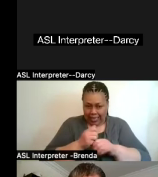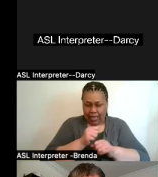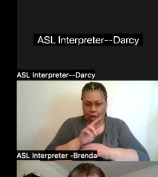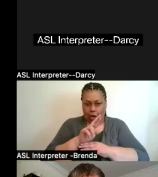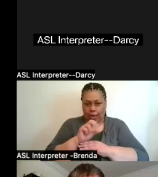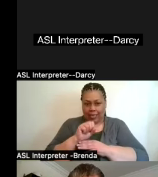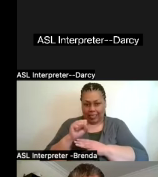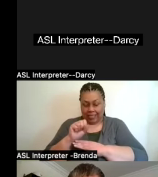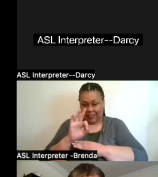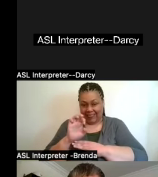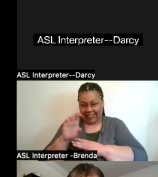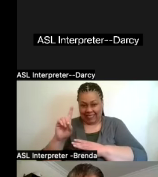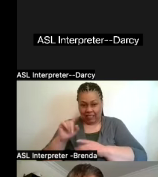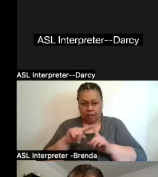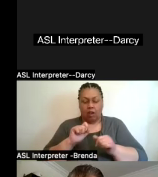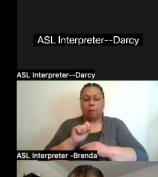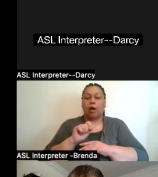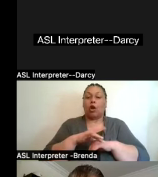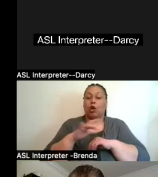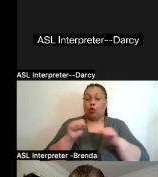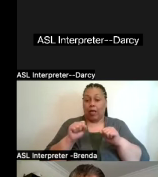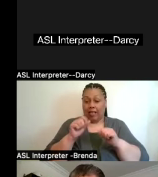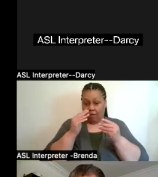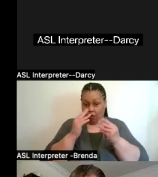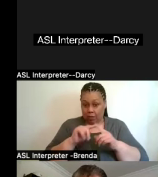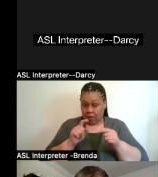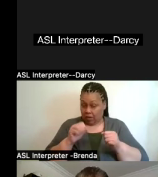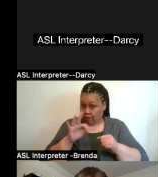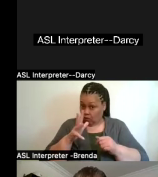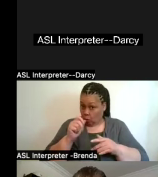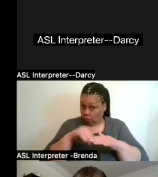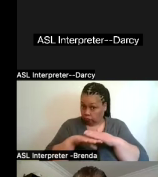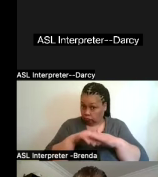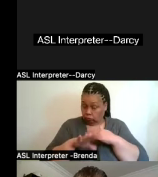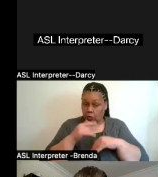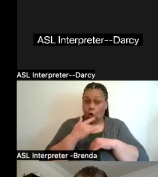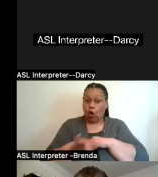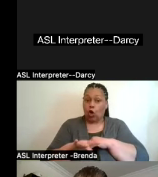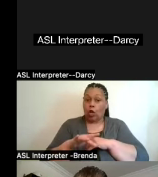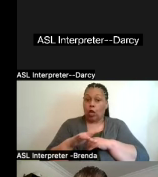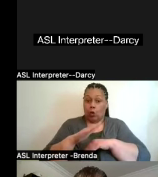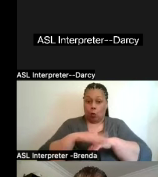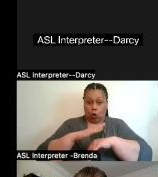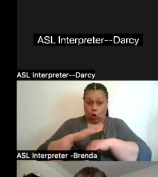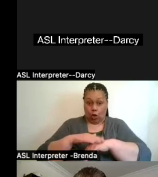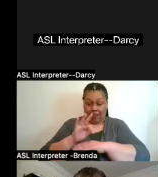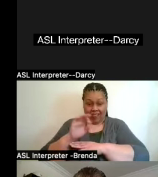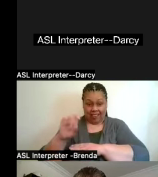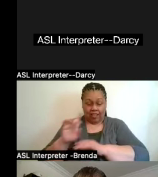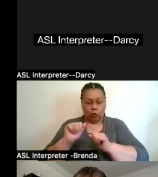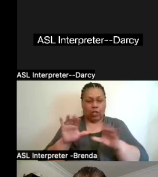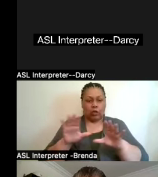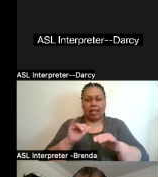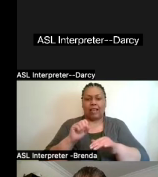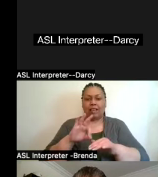feed off of the earthquake information, but if you do want access to the earthquake early warning feed, you can do that by becoming